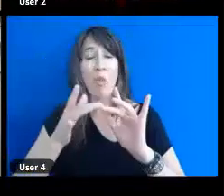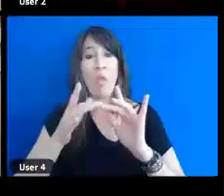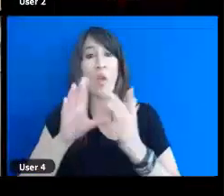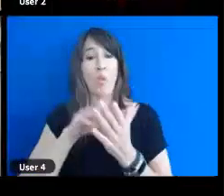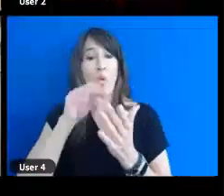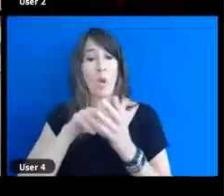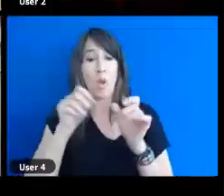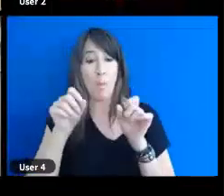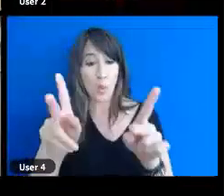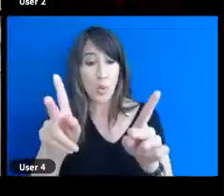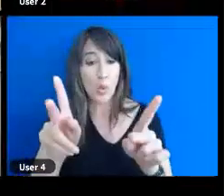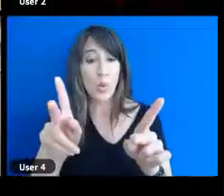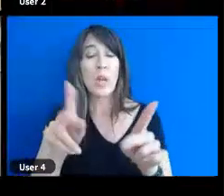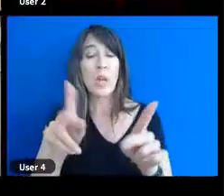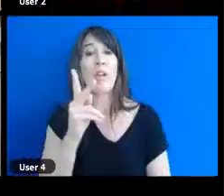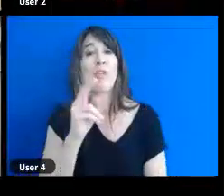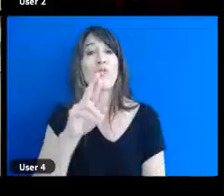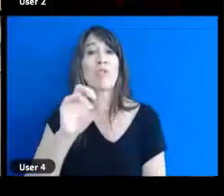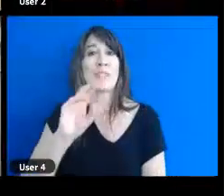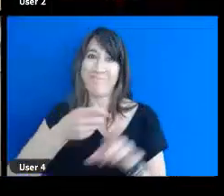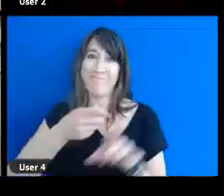Learning has some really great